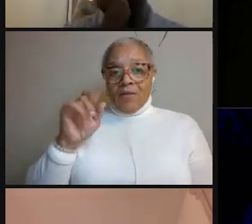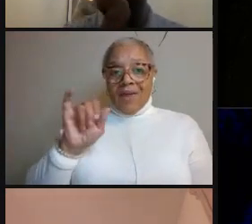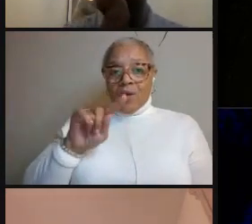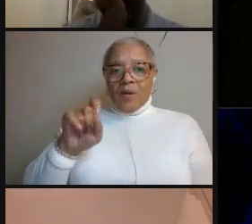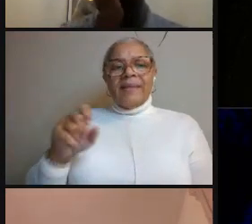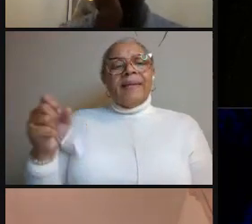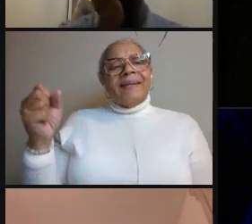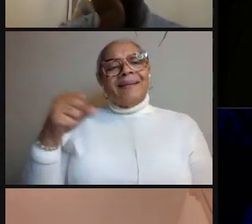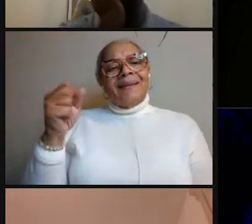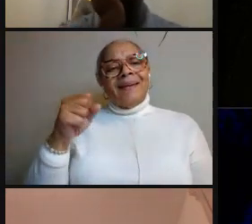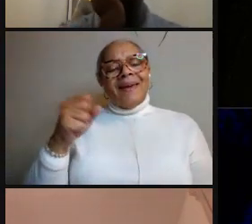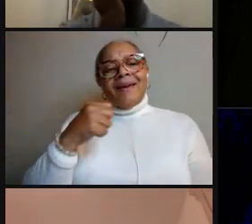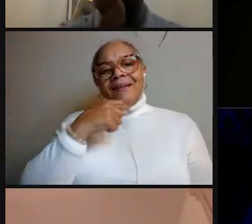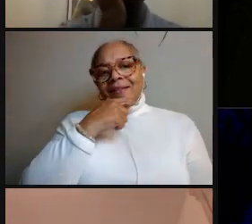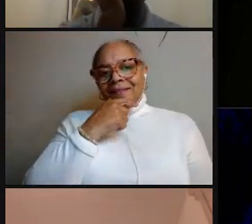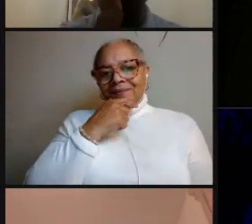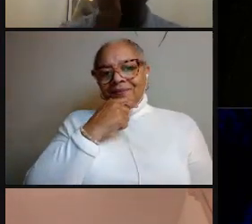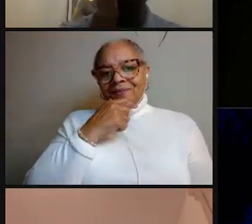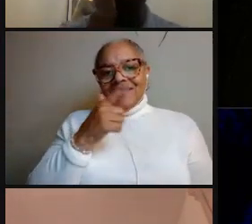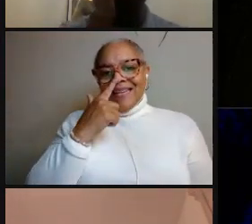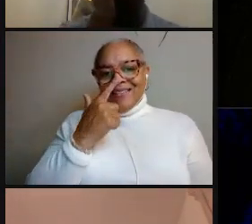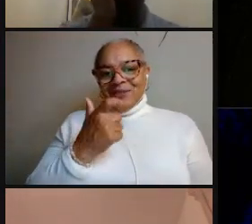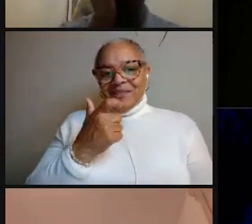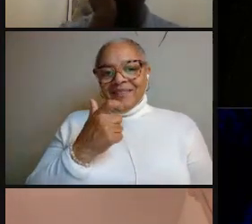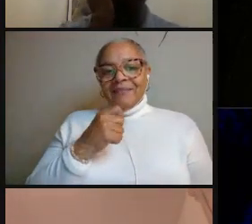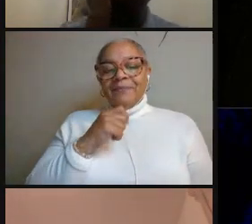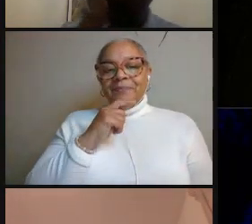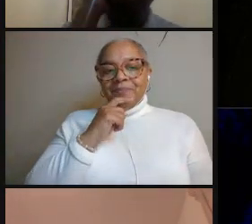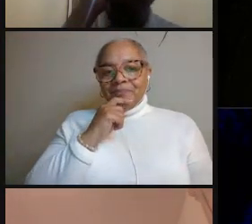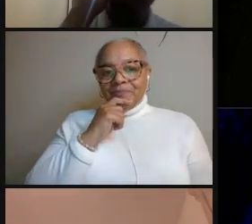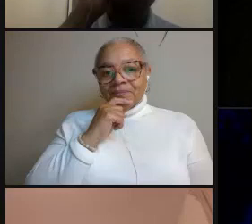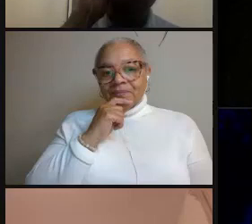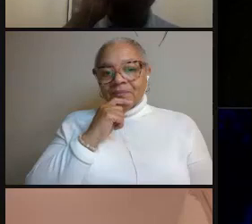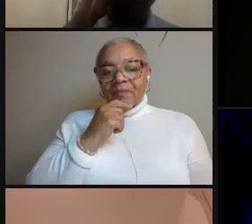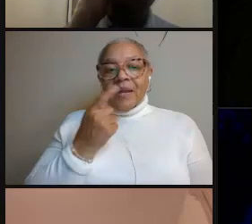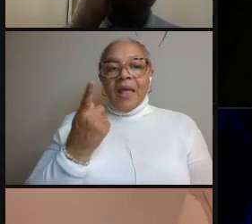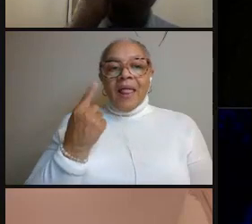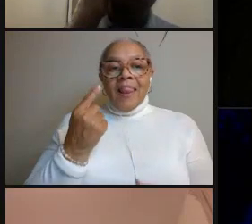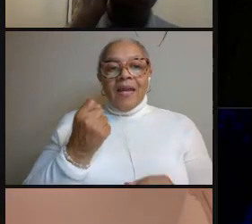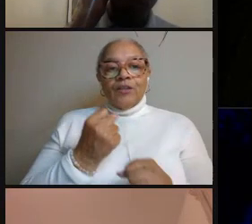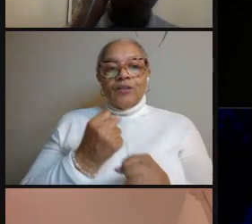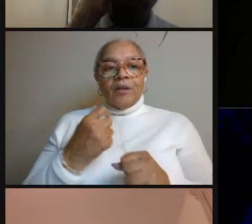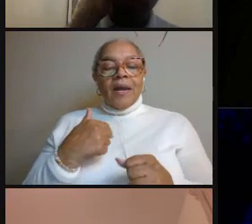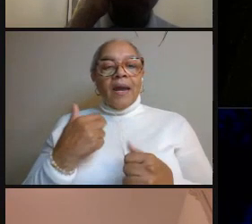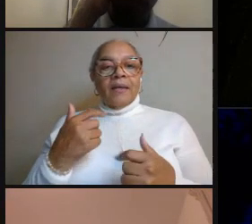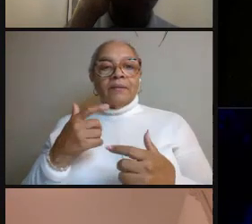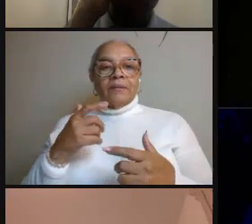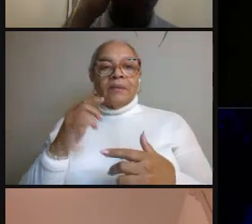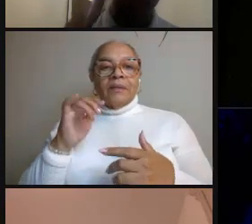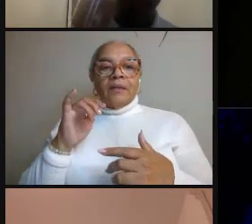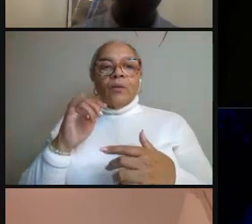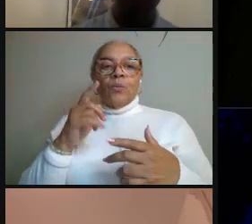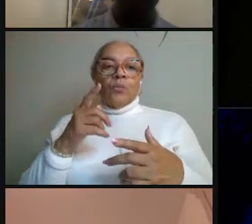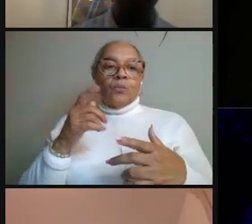So interesting. So last year, I spent some time in Bristol